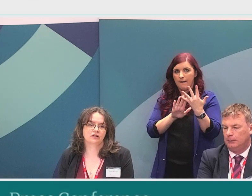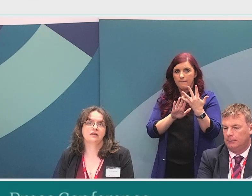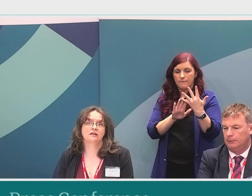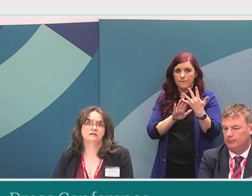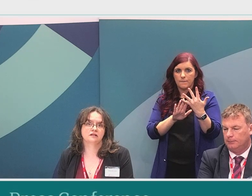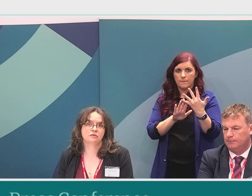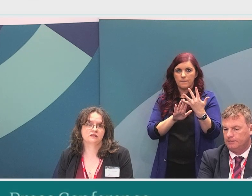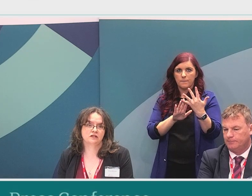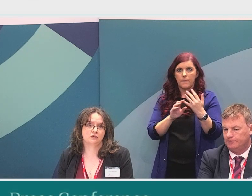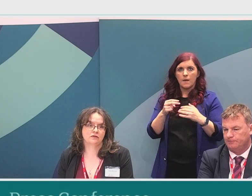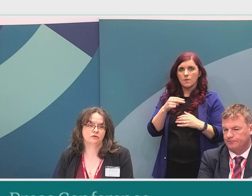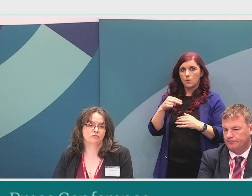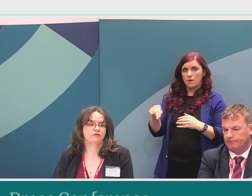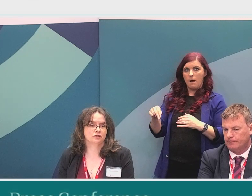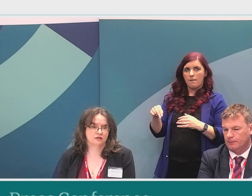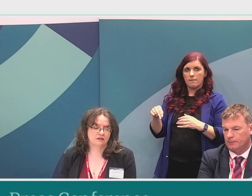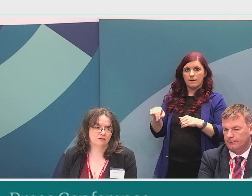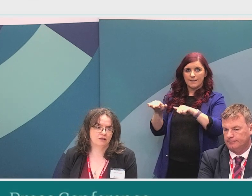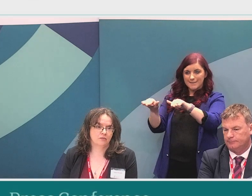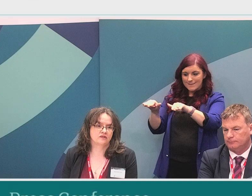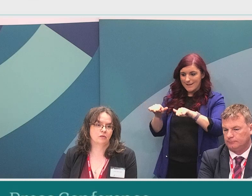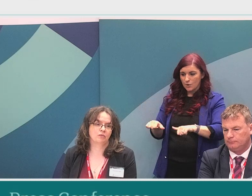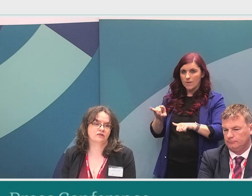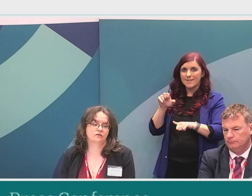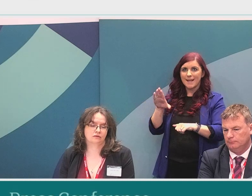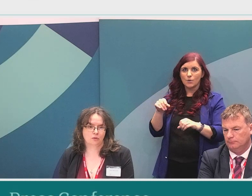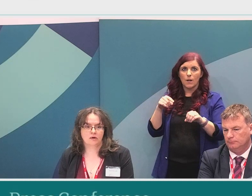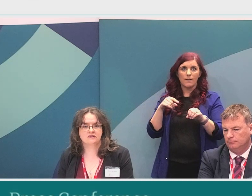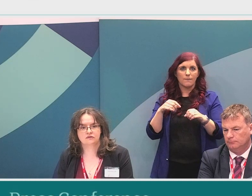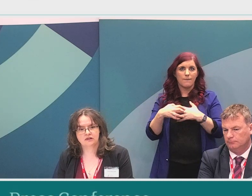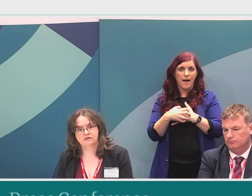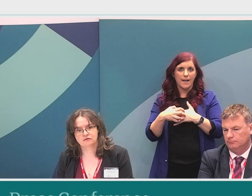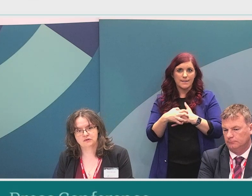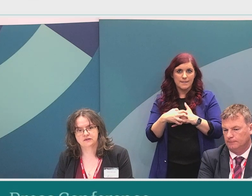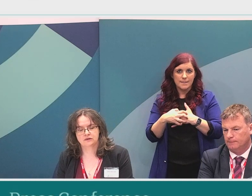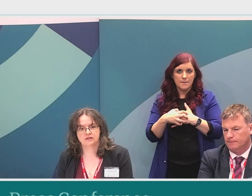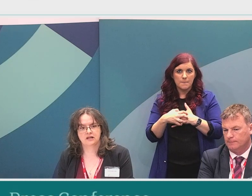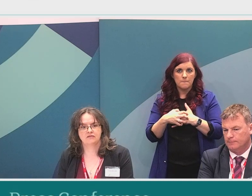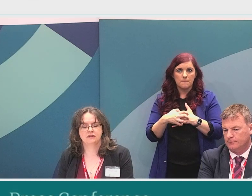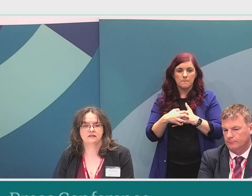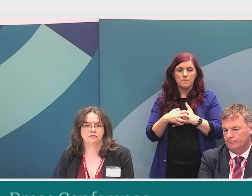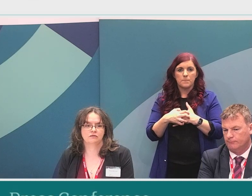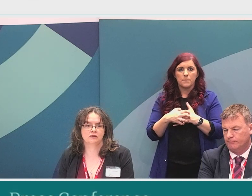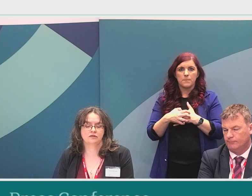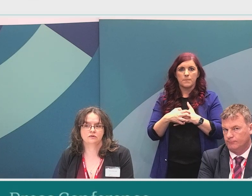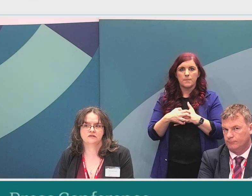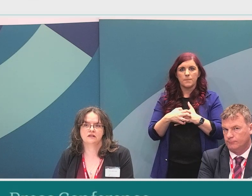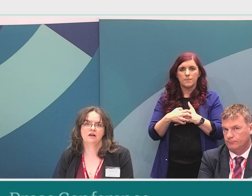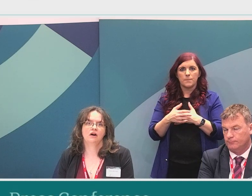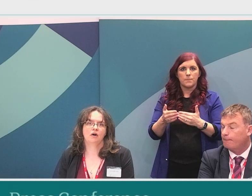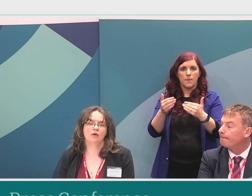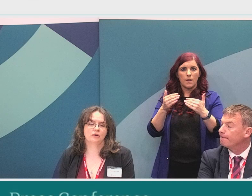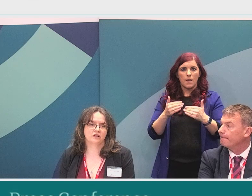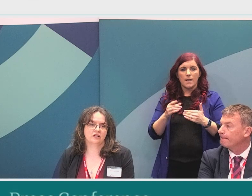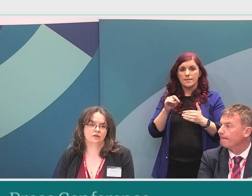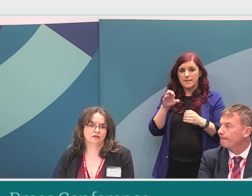for non-consensual sexual intercourse, we've touched on this already, where someone was coerced, threatened or forced in order to have sexual intercourse,